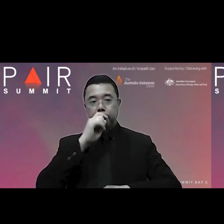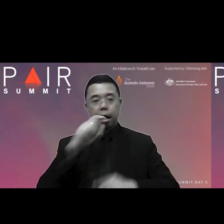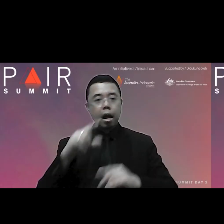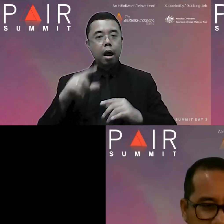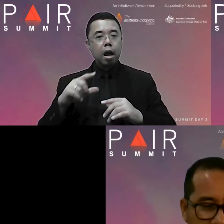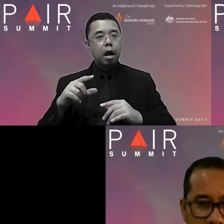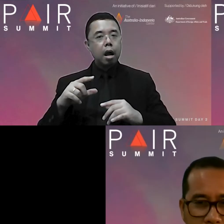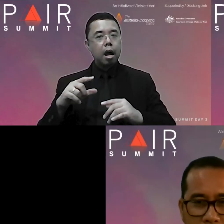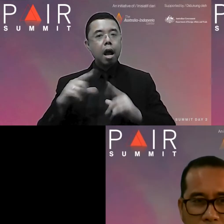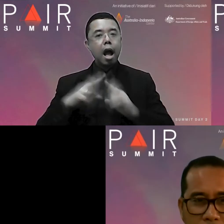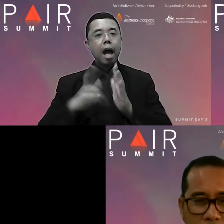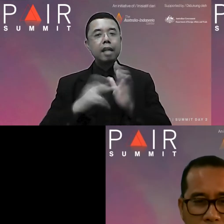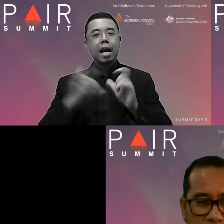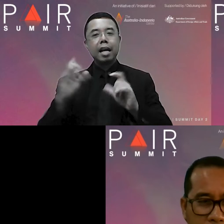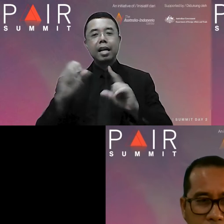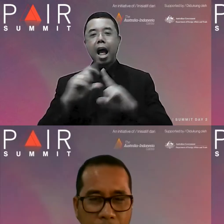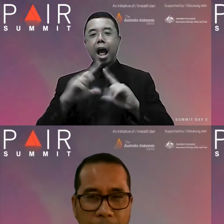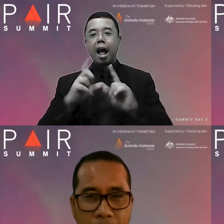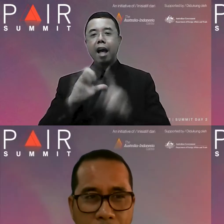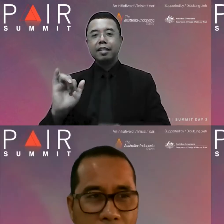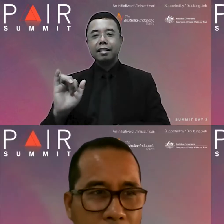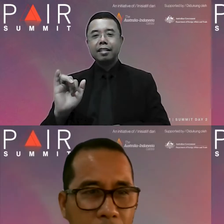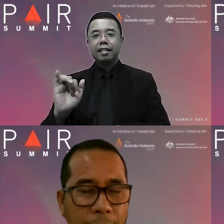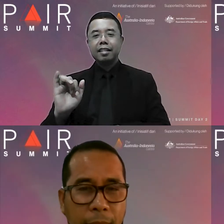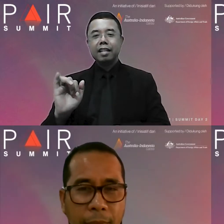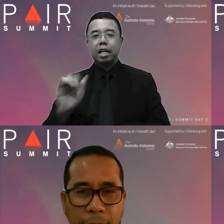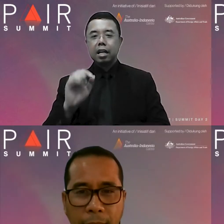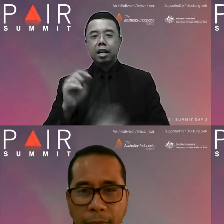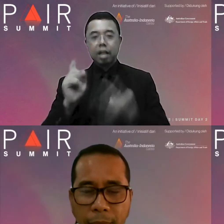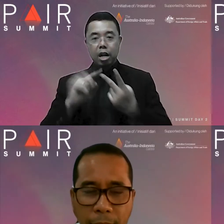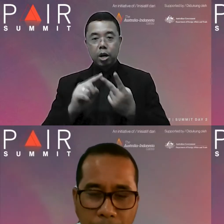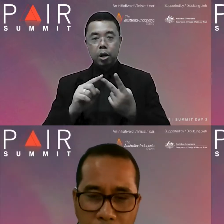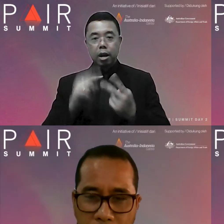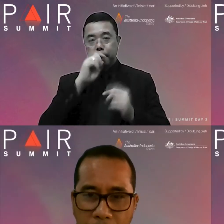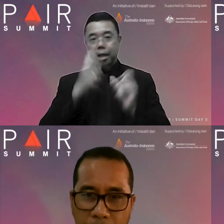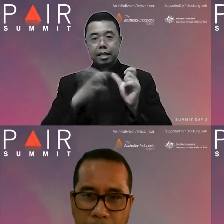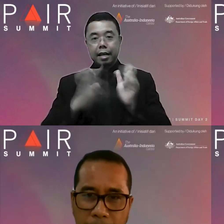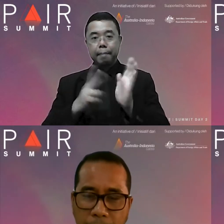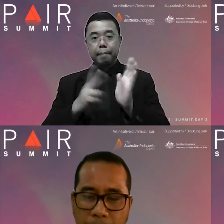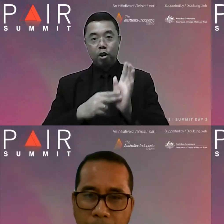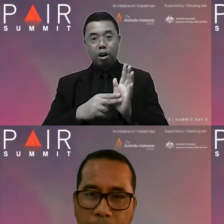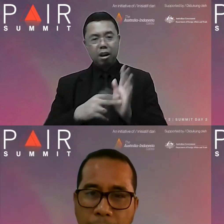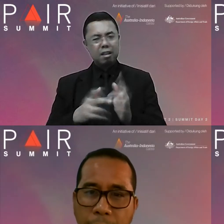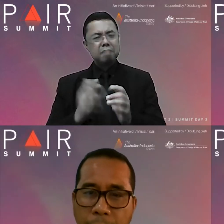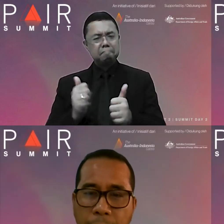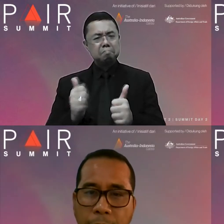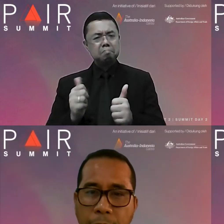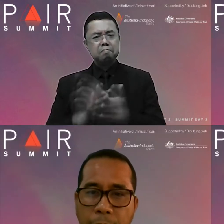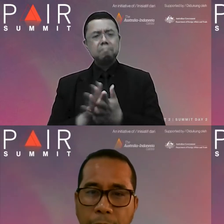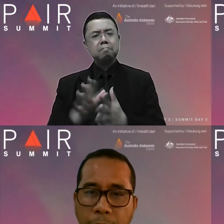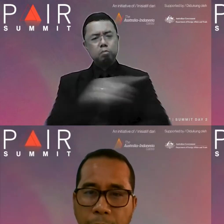Interesting that the healthcare workers, what prompted them into realising they needed to follow these measures was